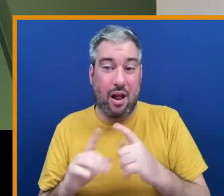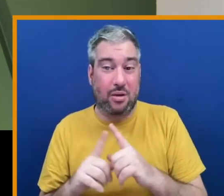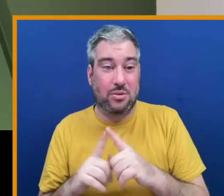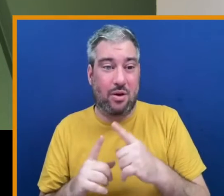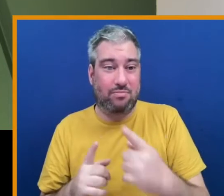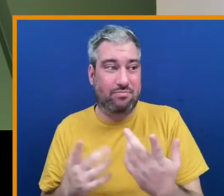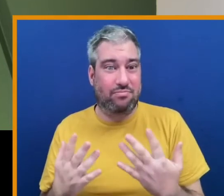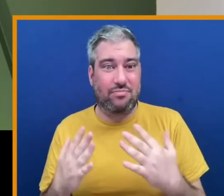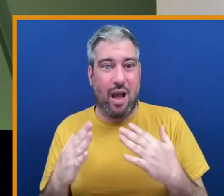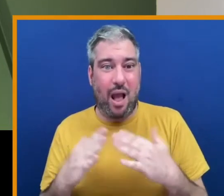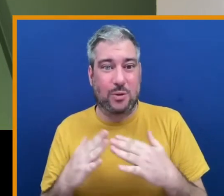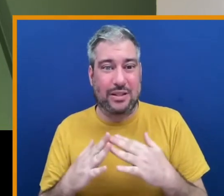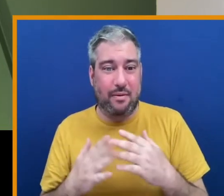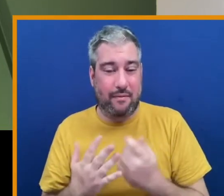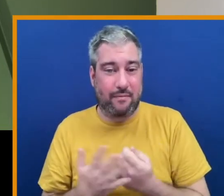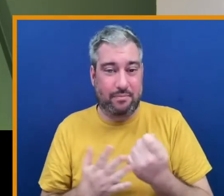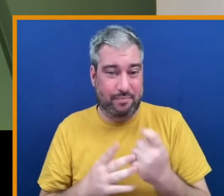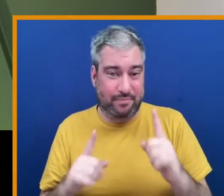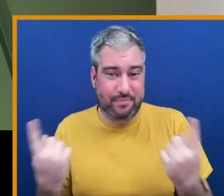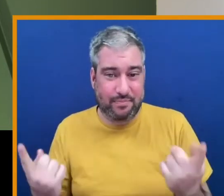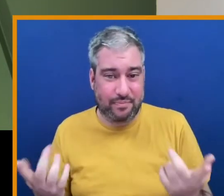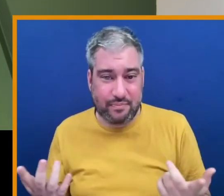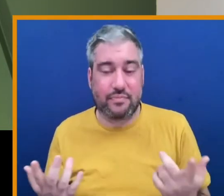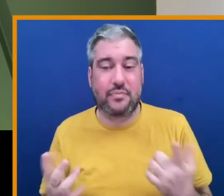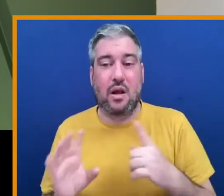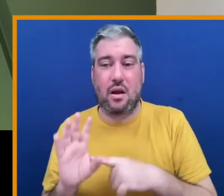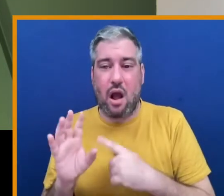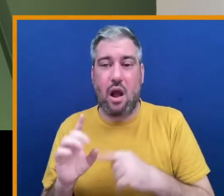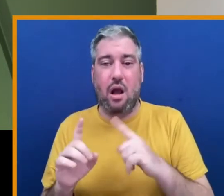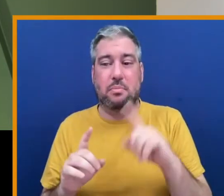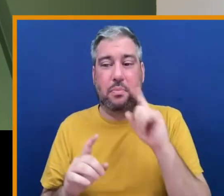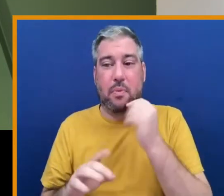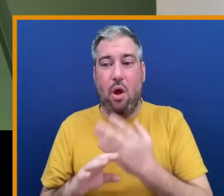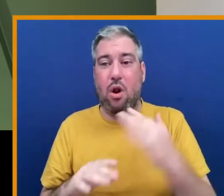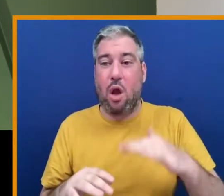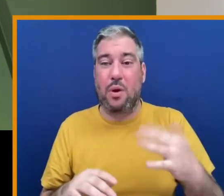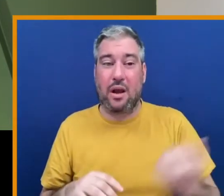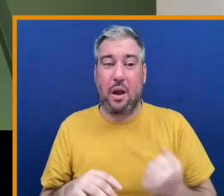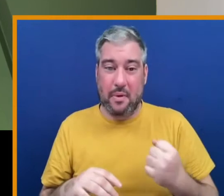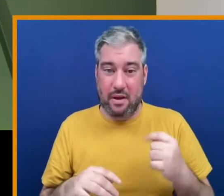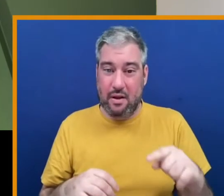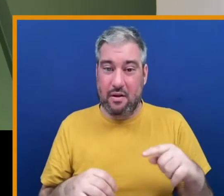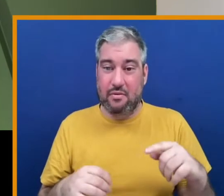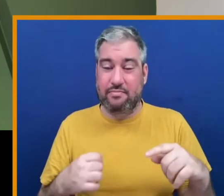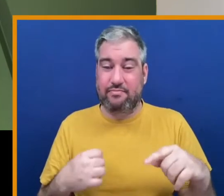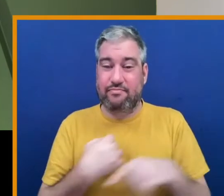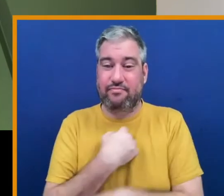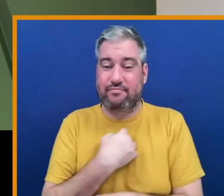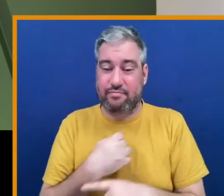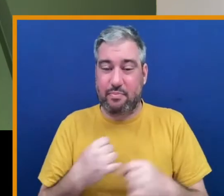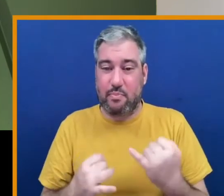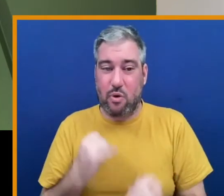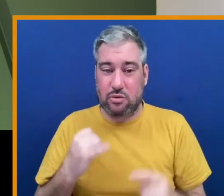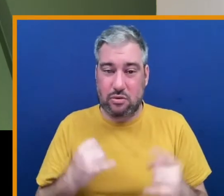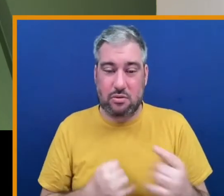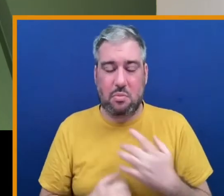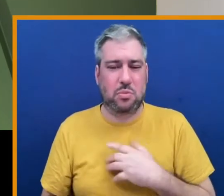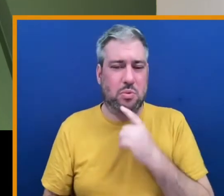benefit cuts. I'd like to talk about one aspect of this, national insurance. National insurance is a